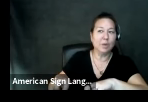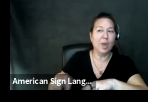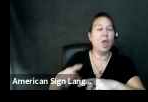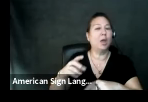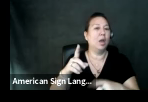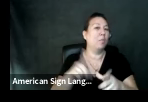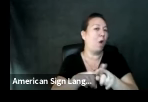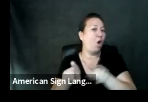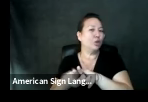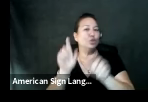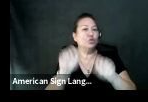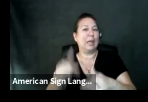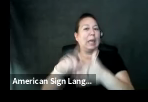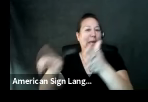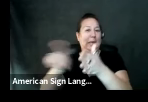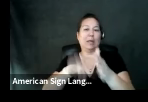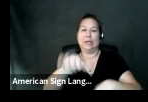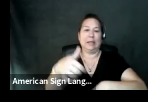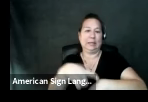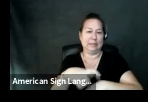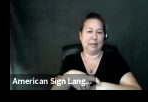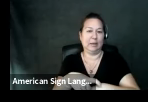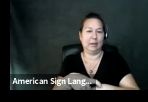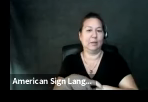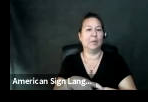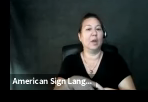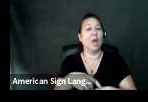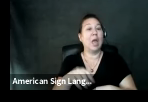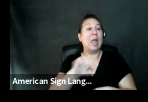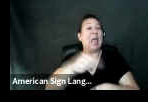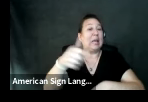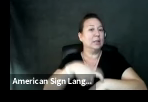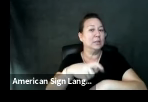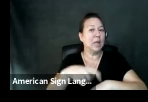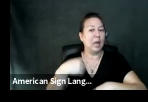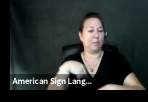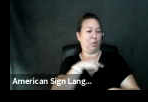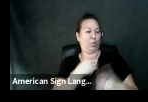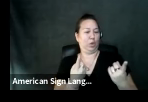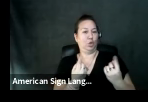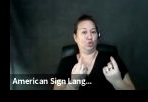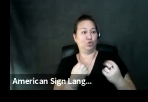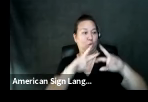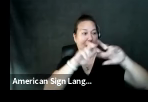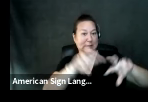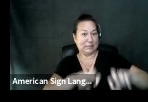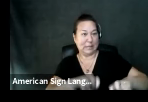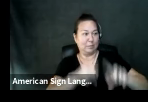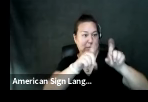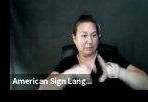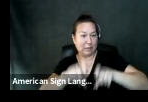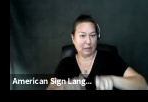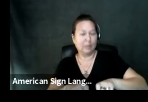special education program must be with your consent. And with regards to resolving